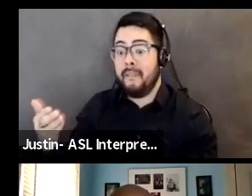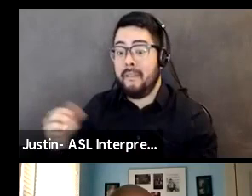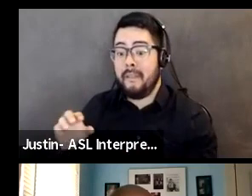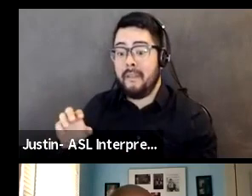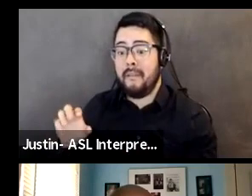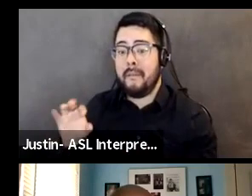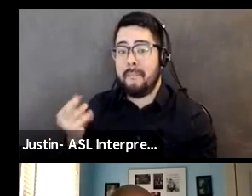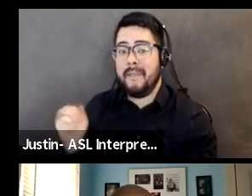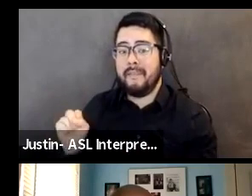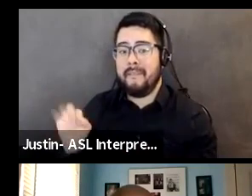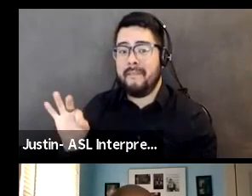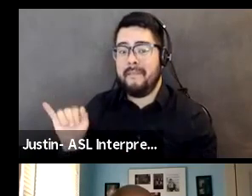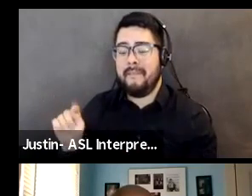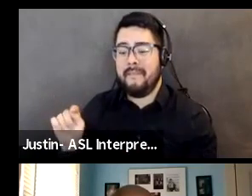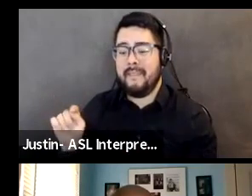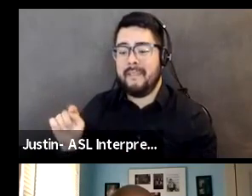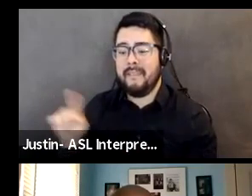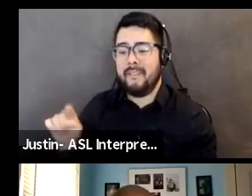fitzgerald